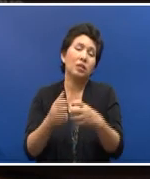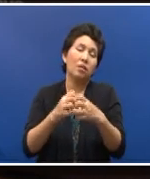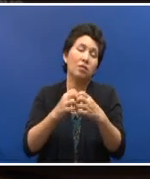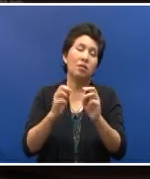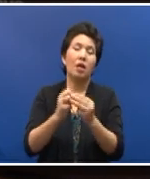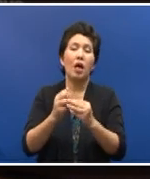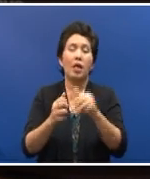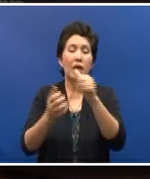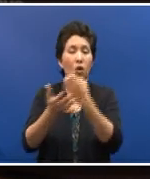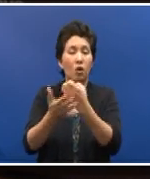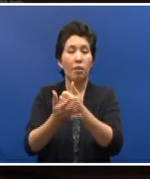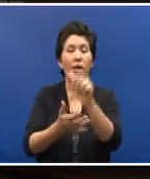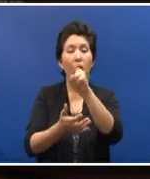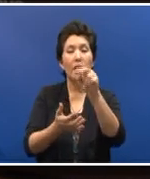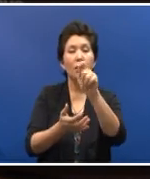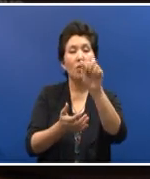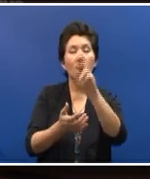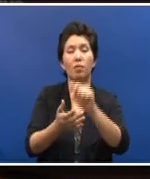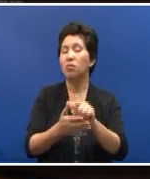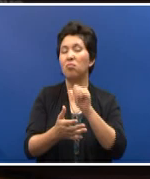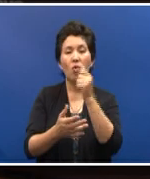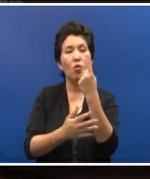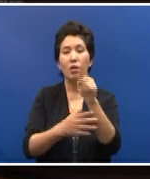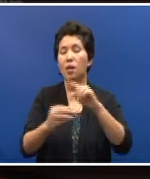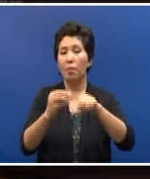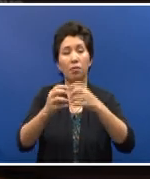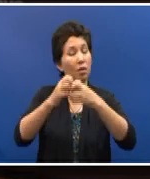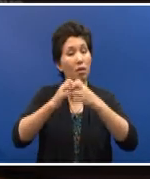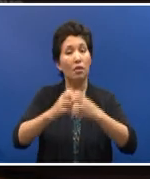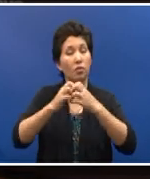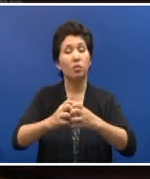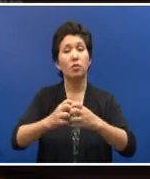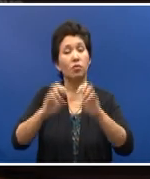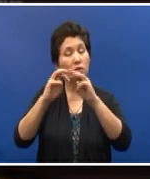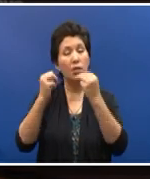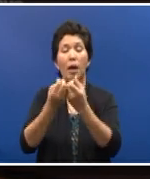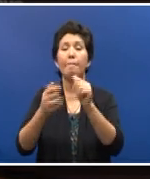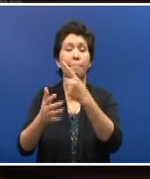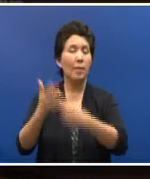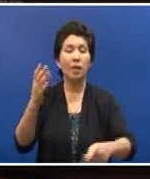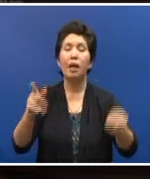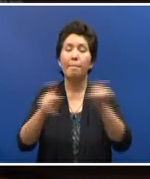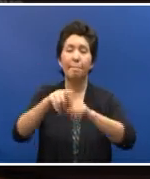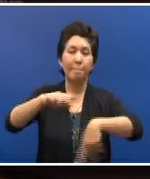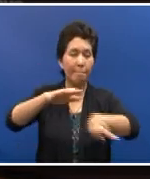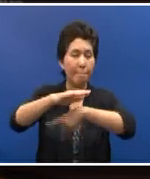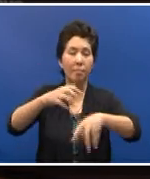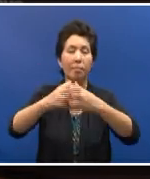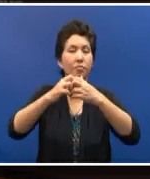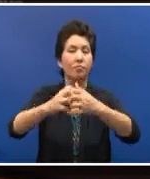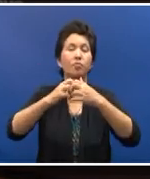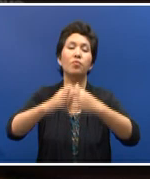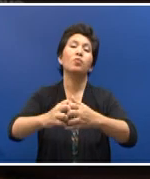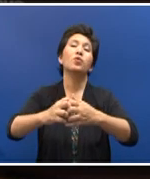economic anthropology not only about the industrial society but also the pre-industrial